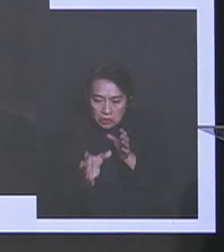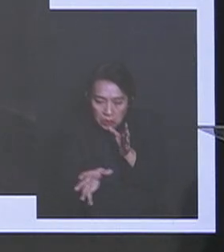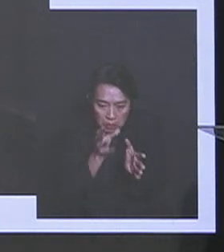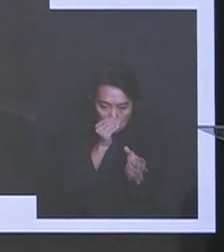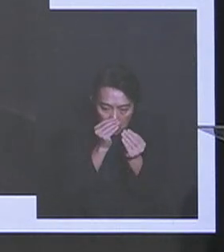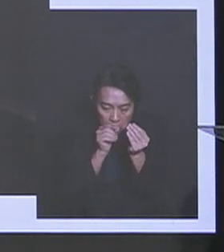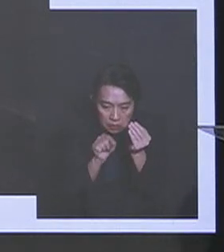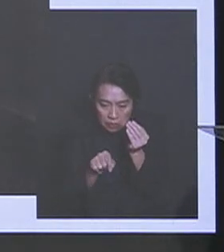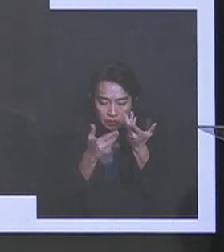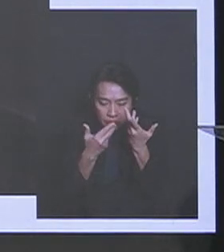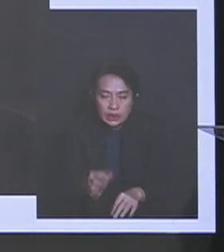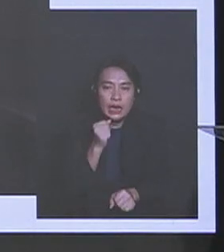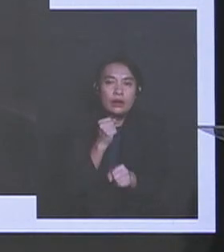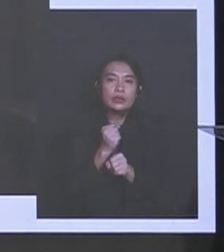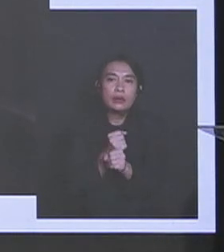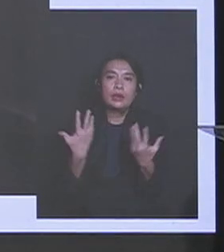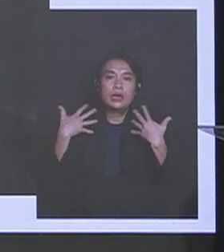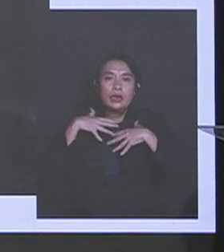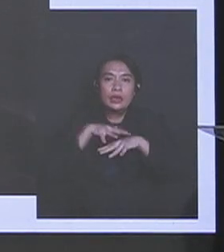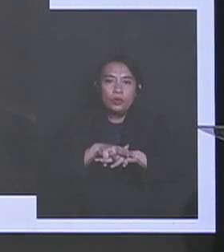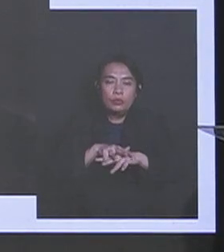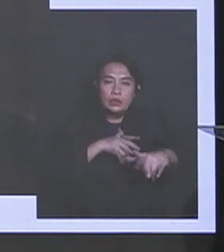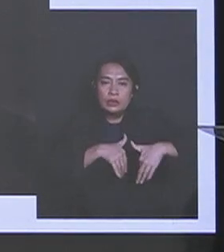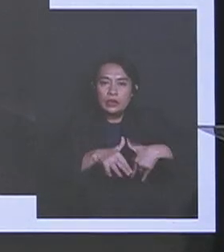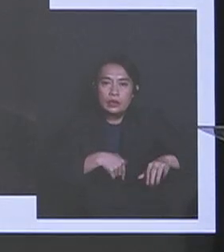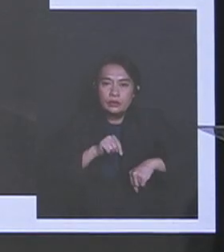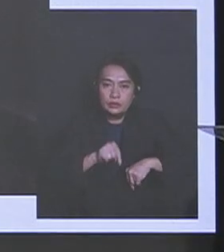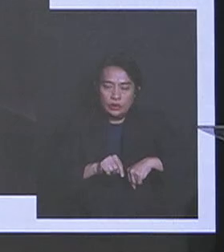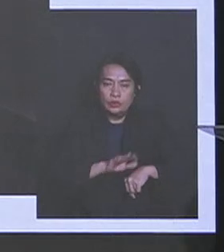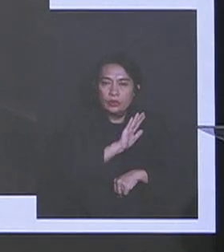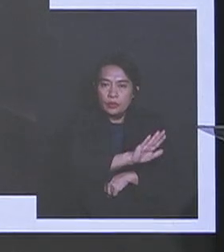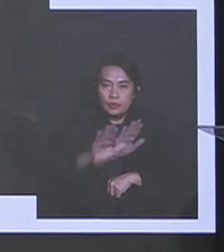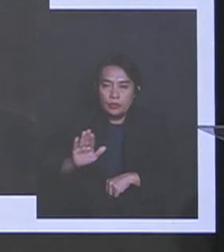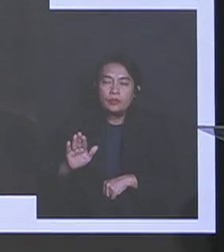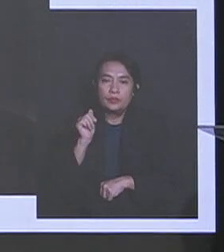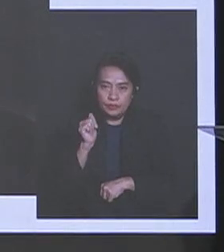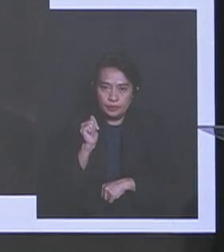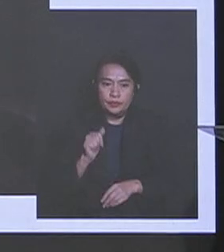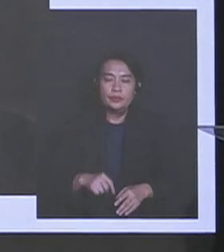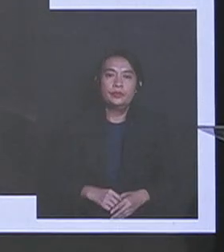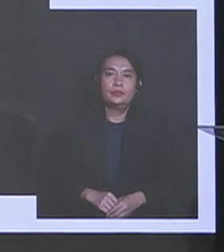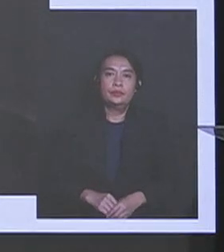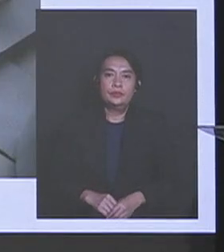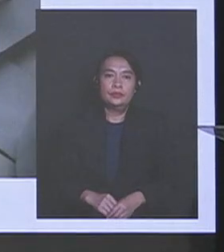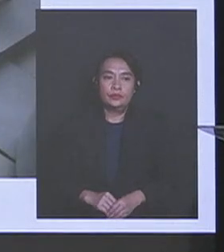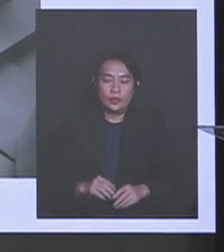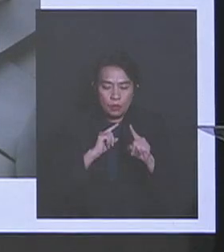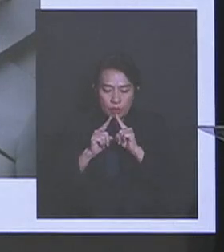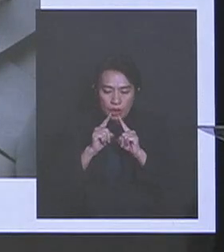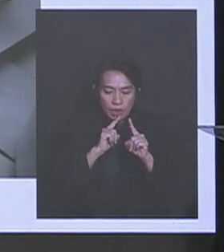with them to help them sort of work through whatever challenges they were facing.